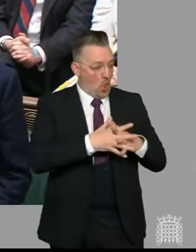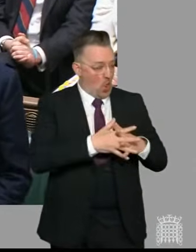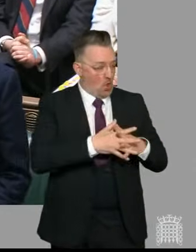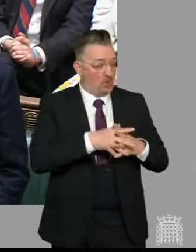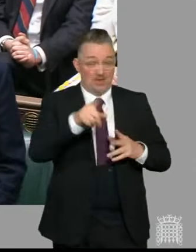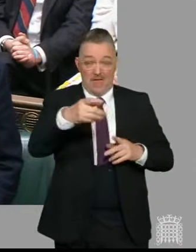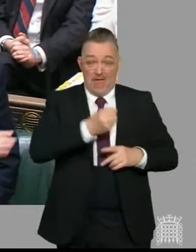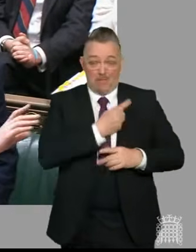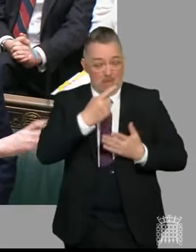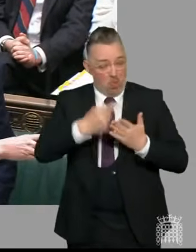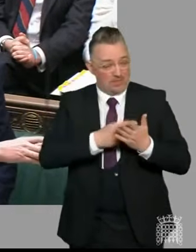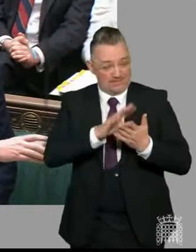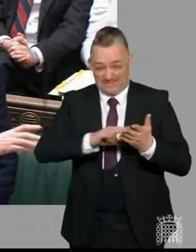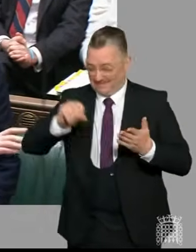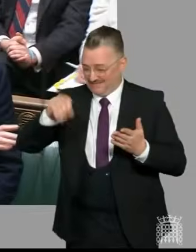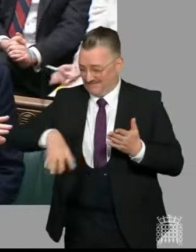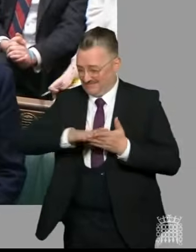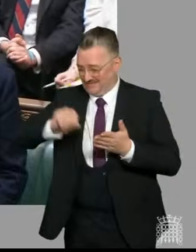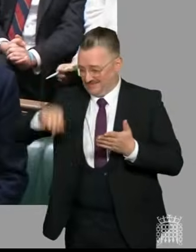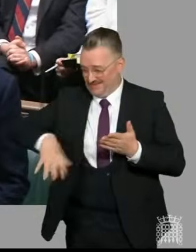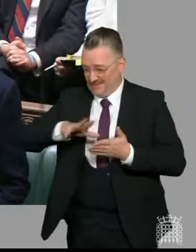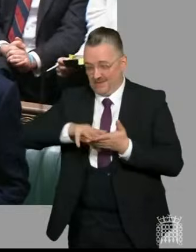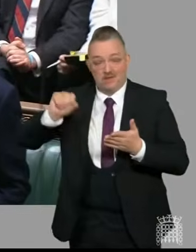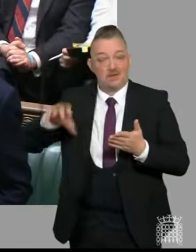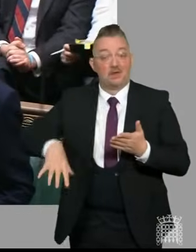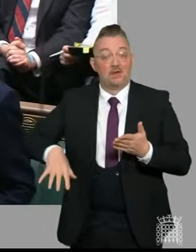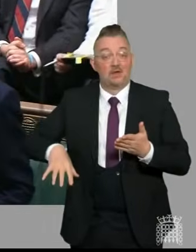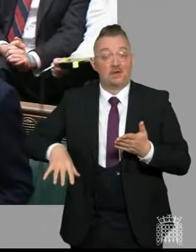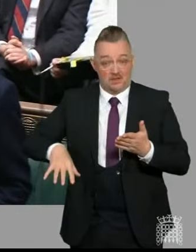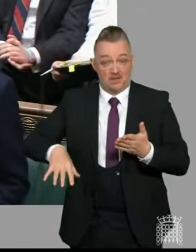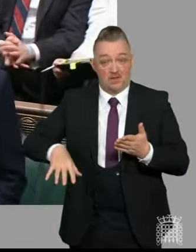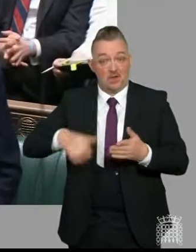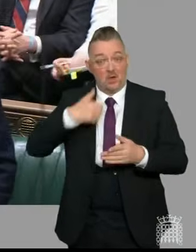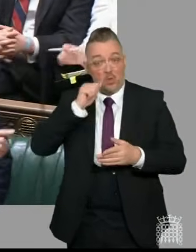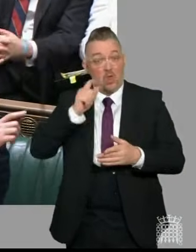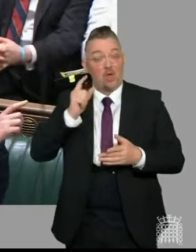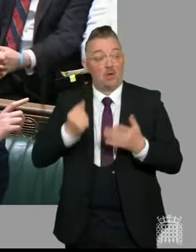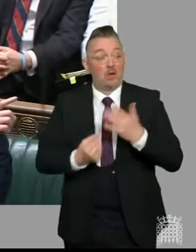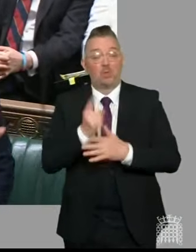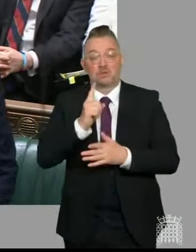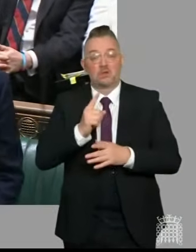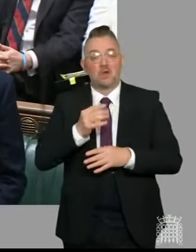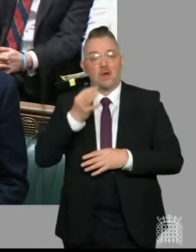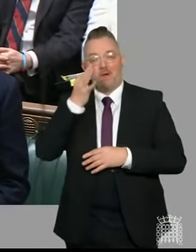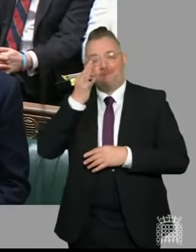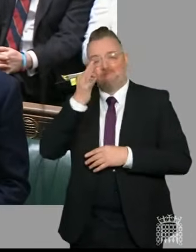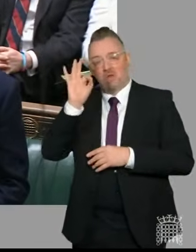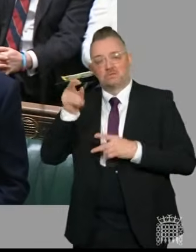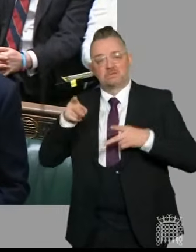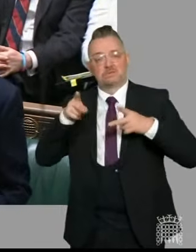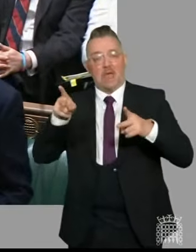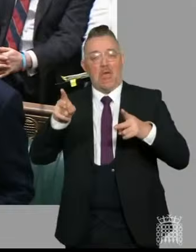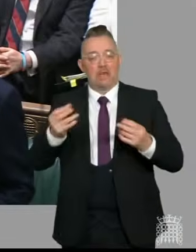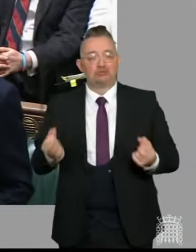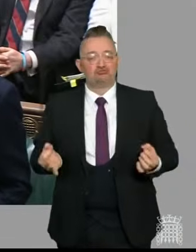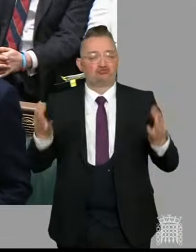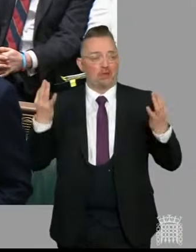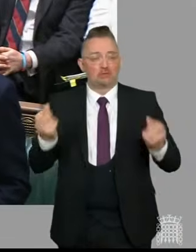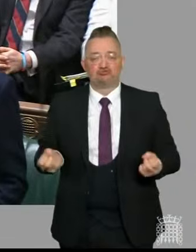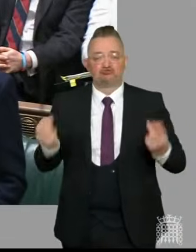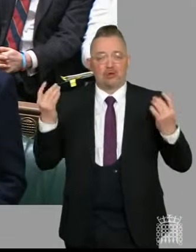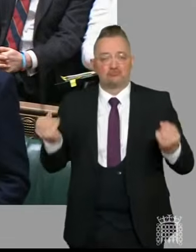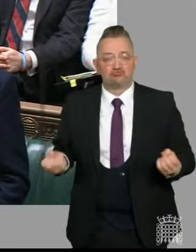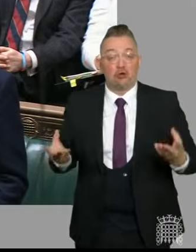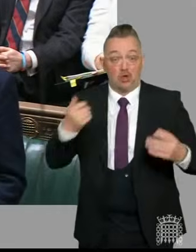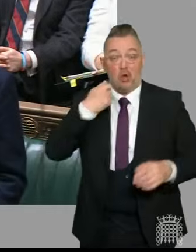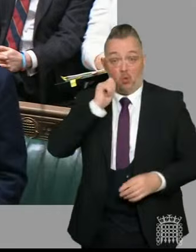open the door to French-style wildcat strikes, sweeping away the reforms that made this